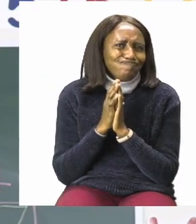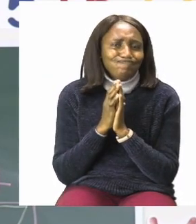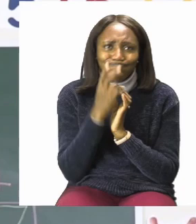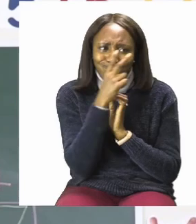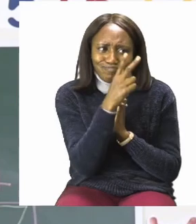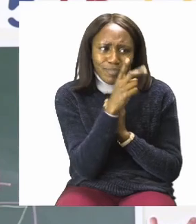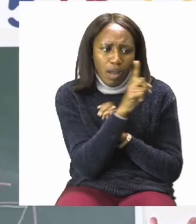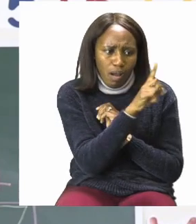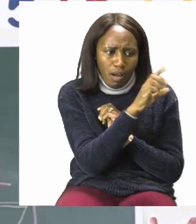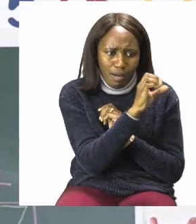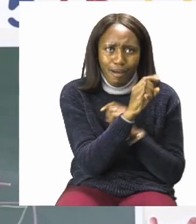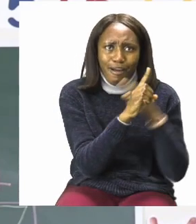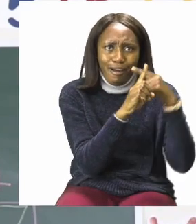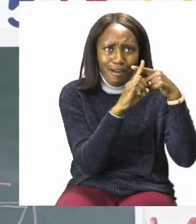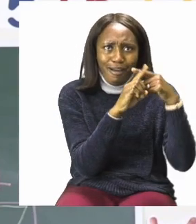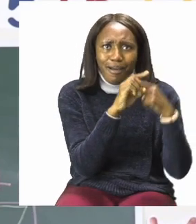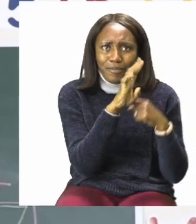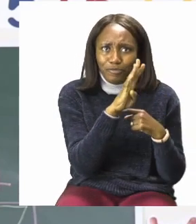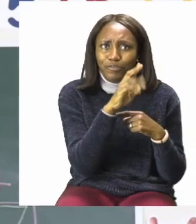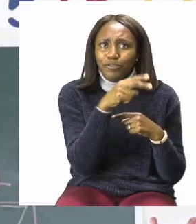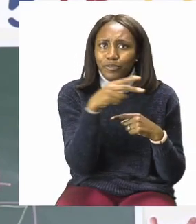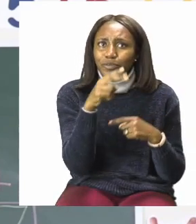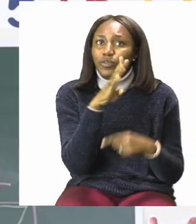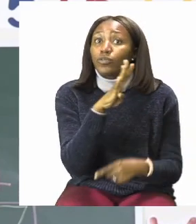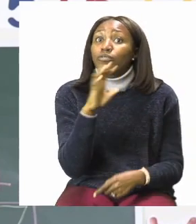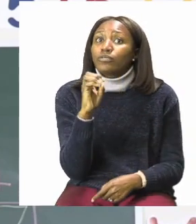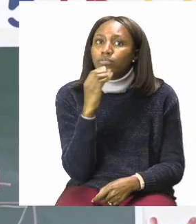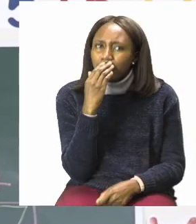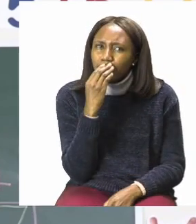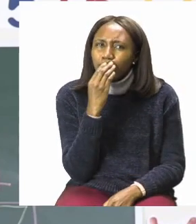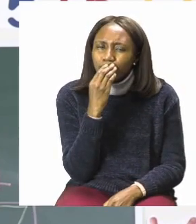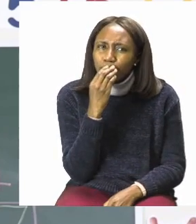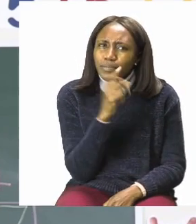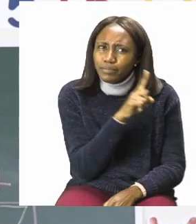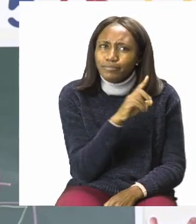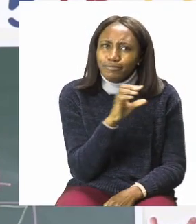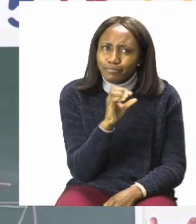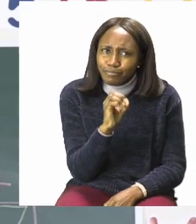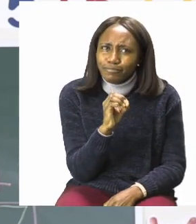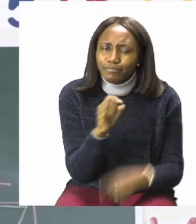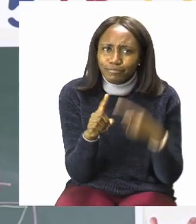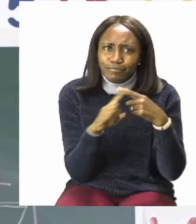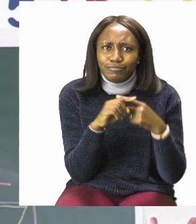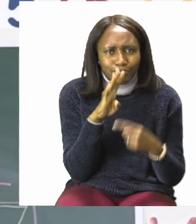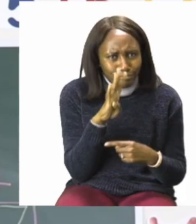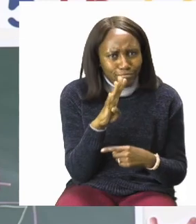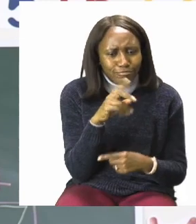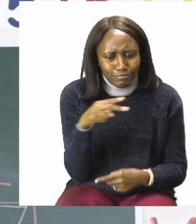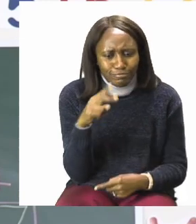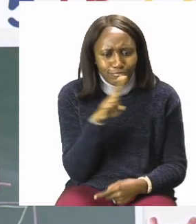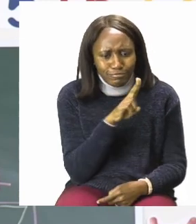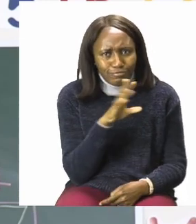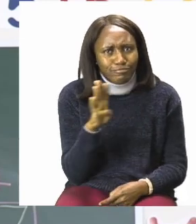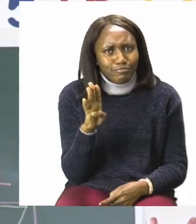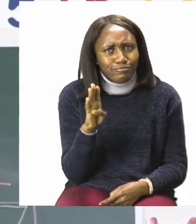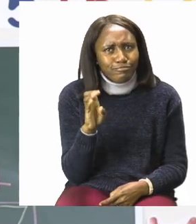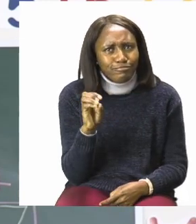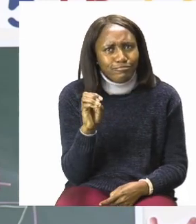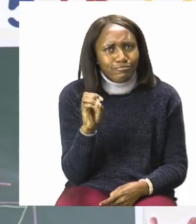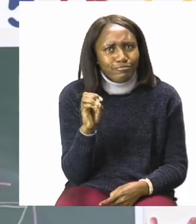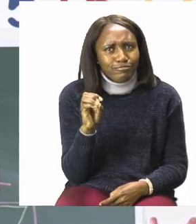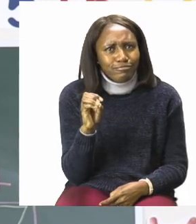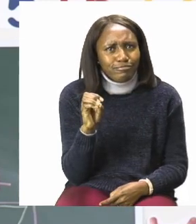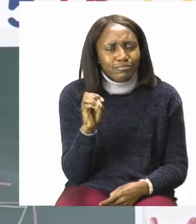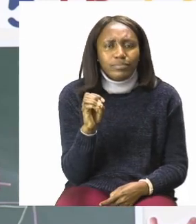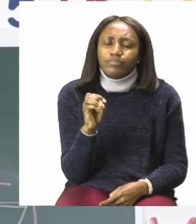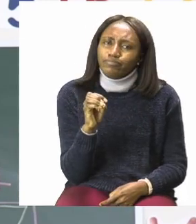the multiplication side. Now here we have 10 times 4 equals 40. Now we know that